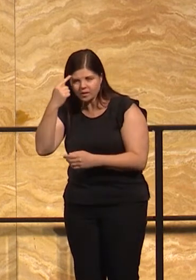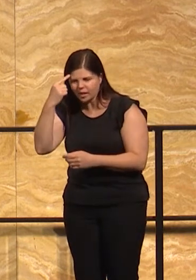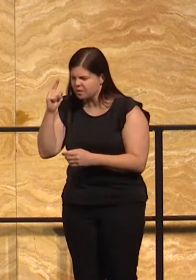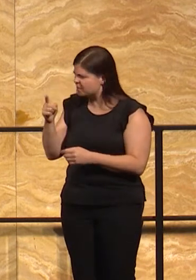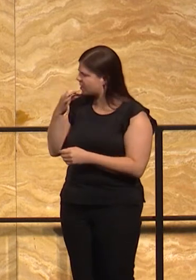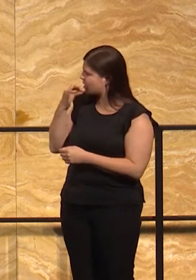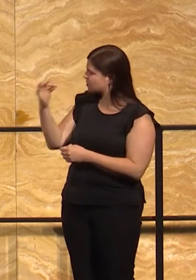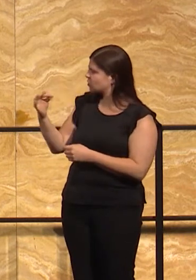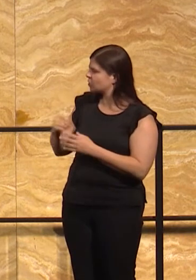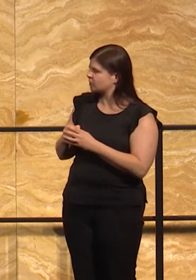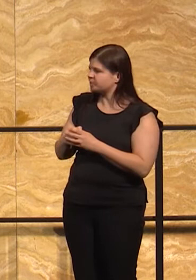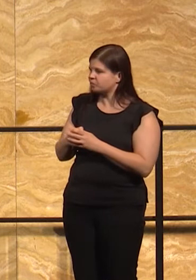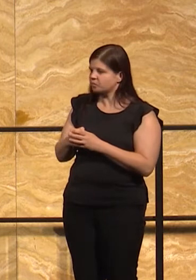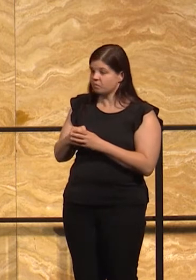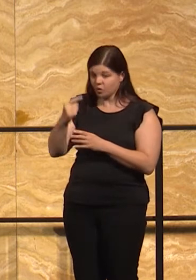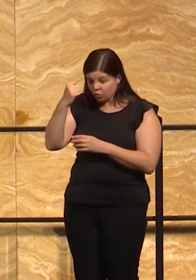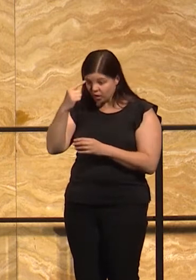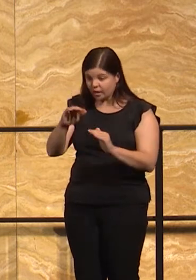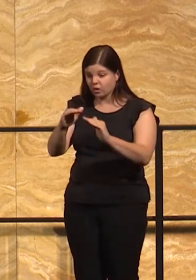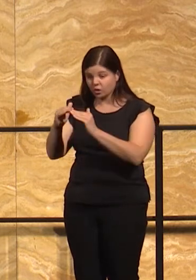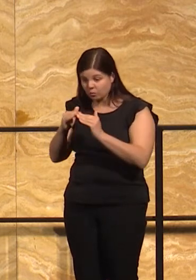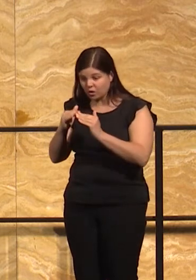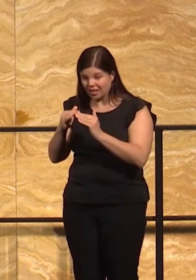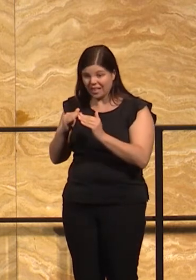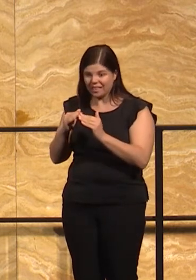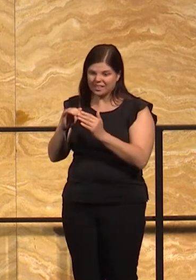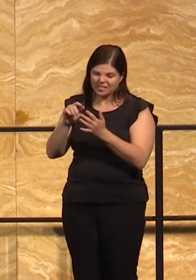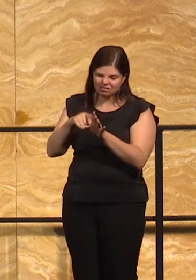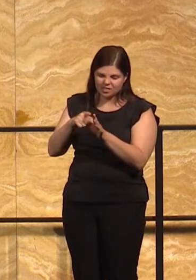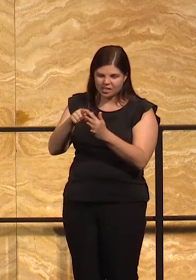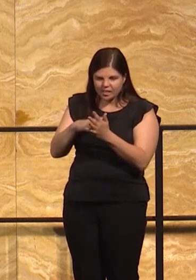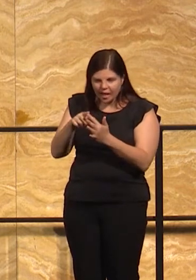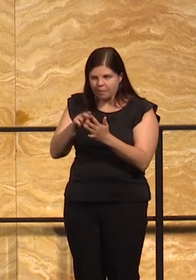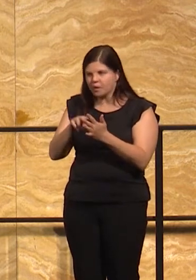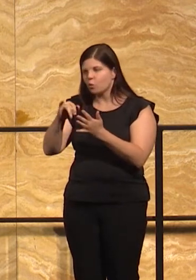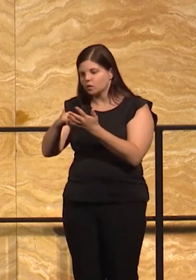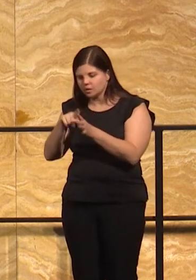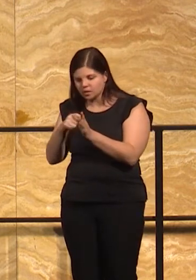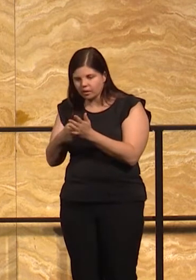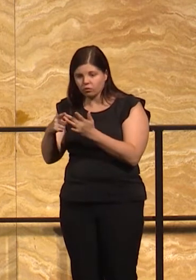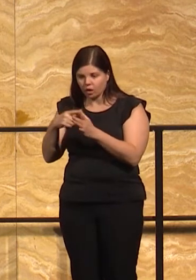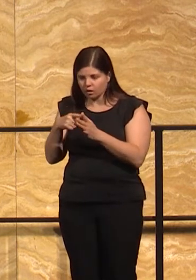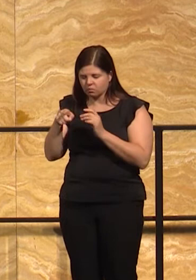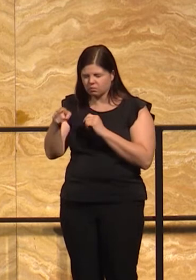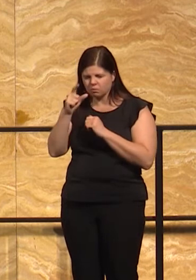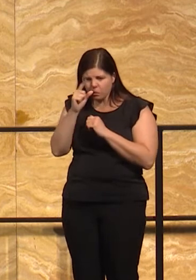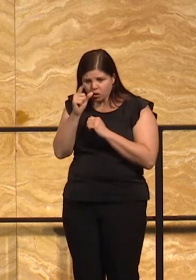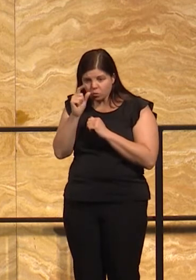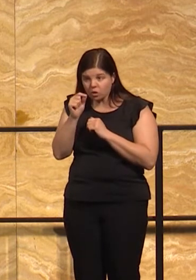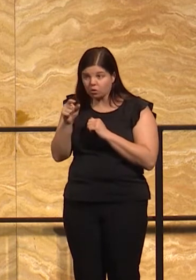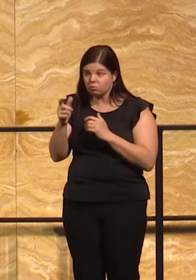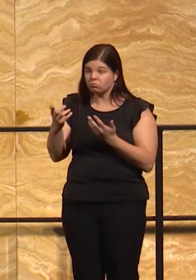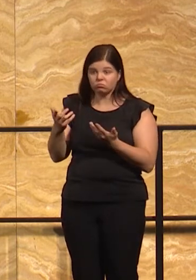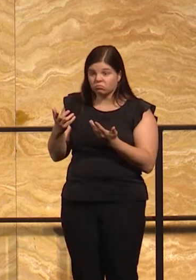for the domestic populations in a conflict like Yemen or Syria right now to bring